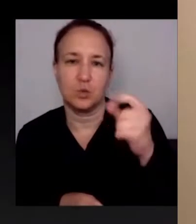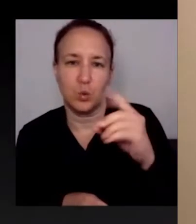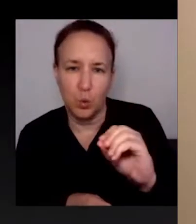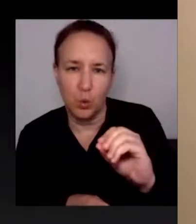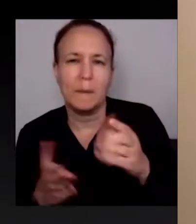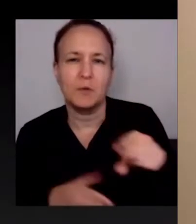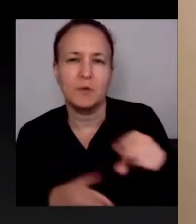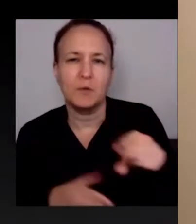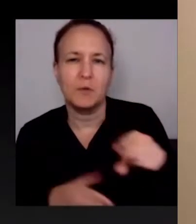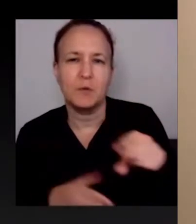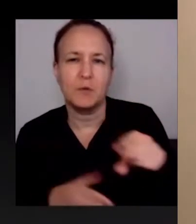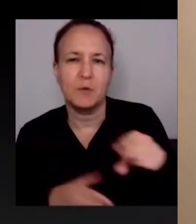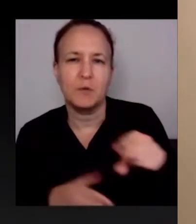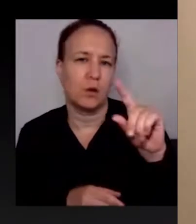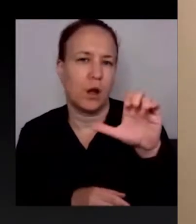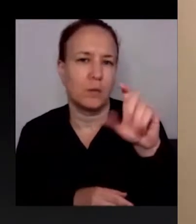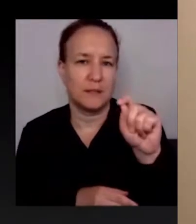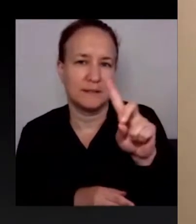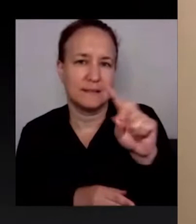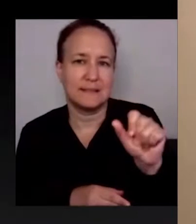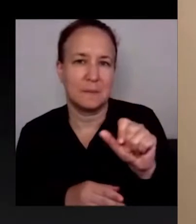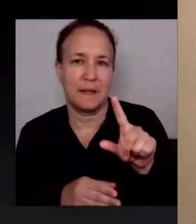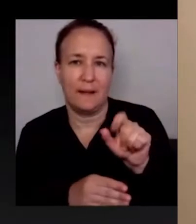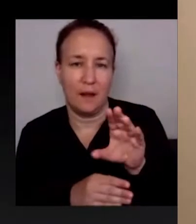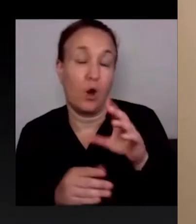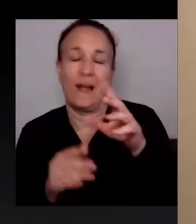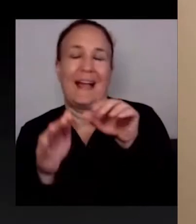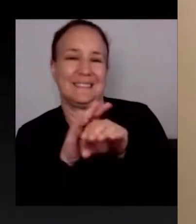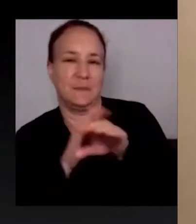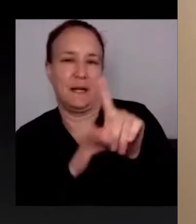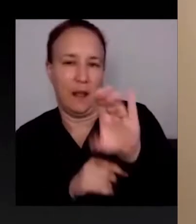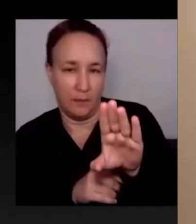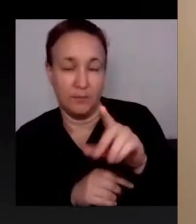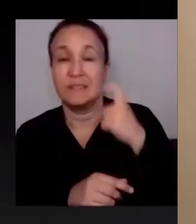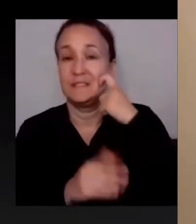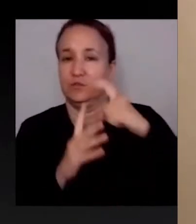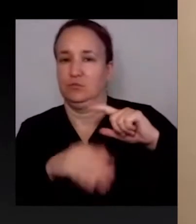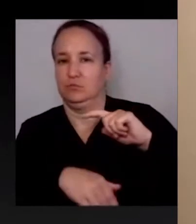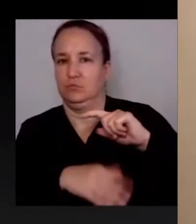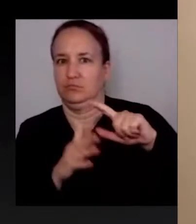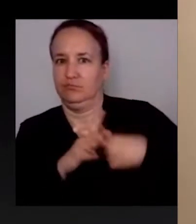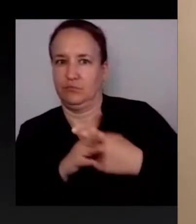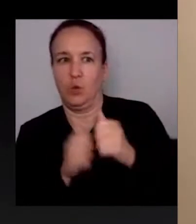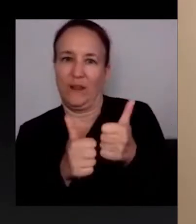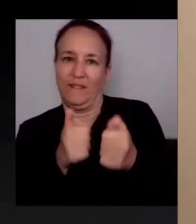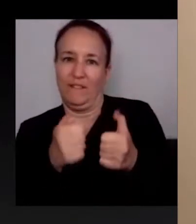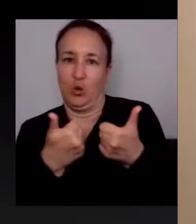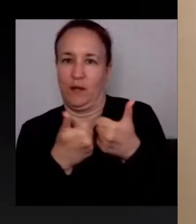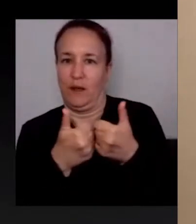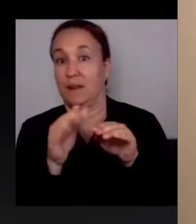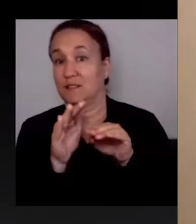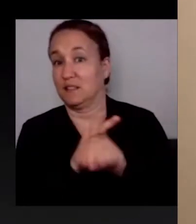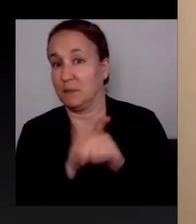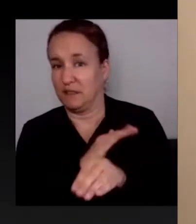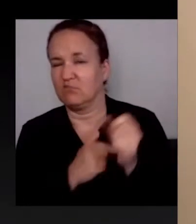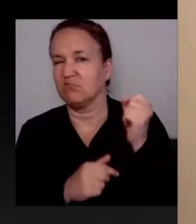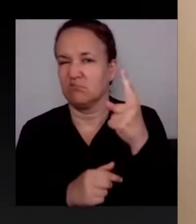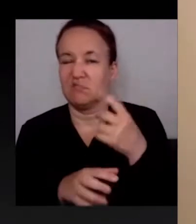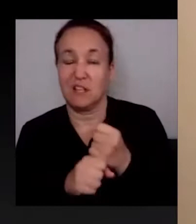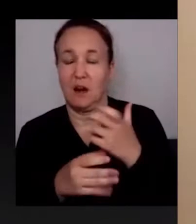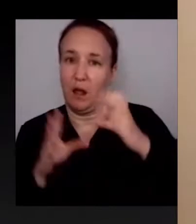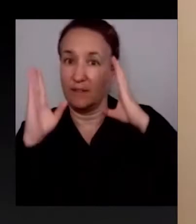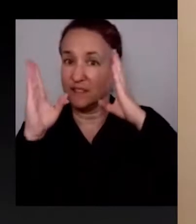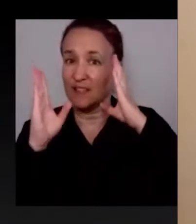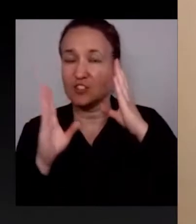the Comcast Accessibility Lab. And we actually got our start in video game accessibility, which has been getting a lot of attention in